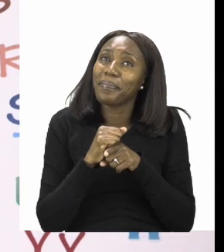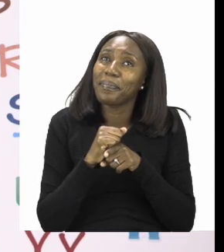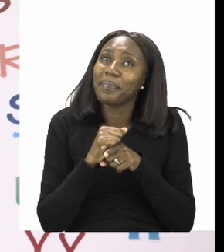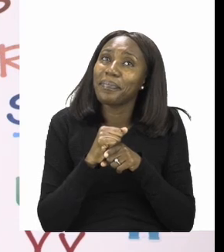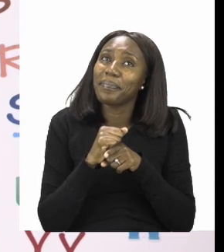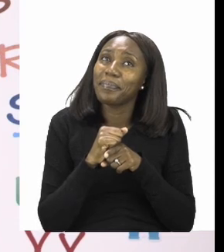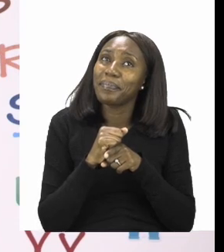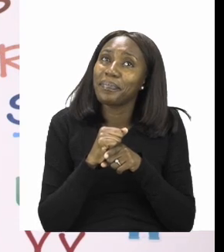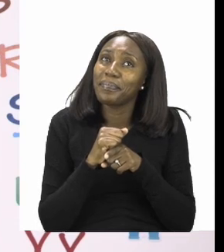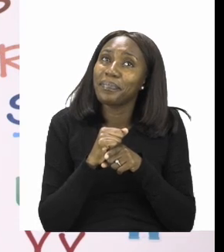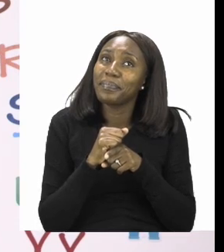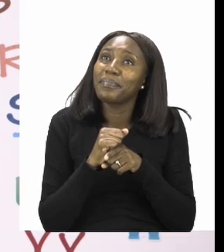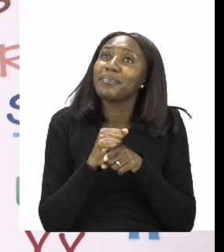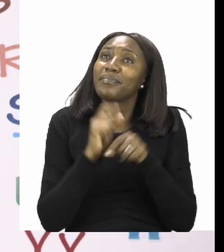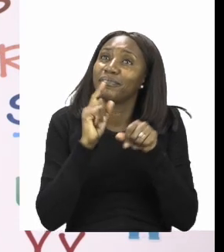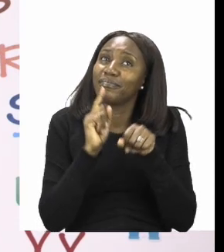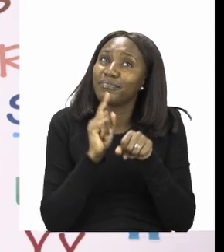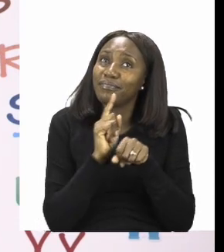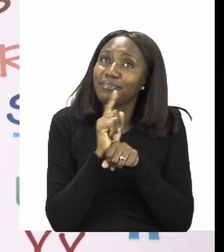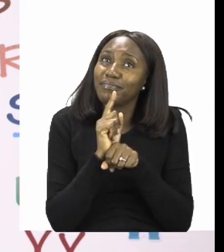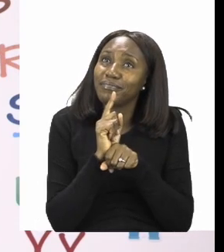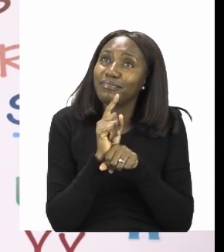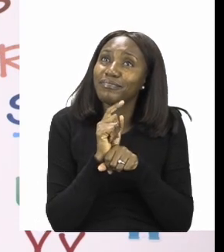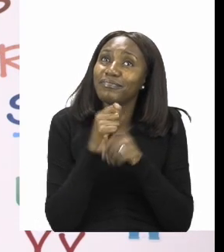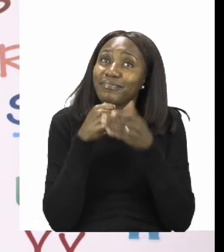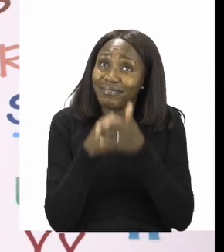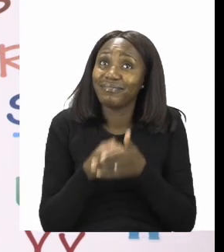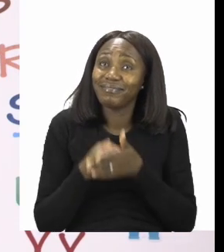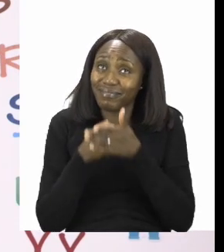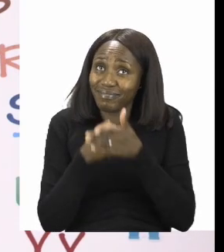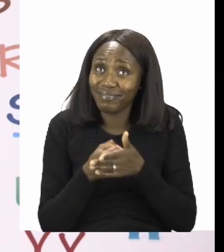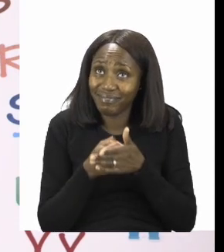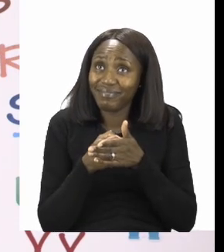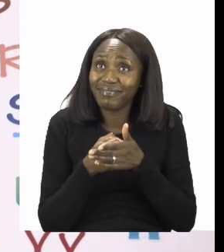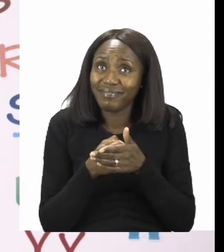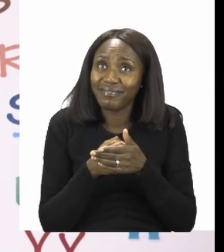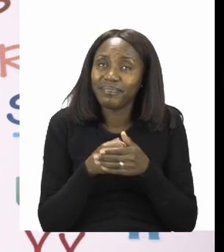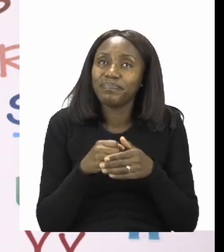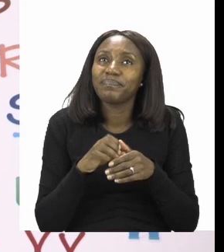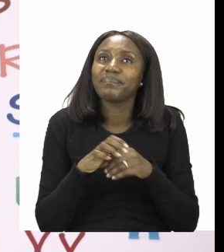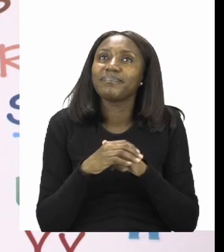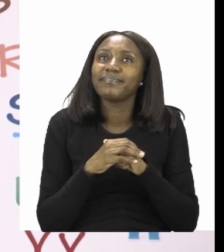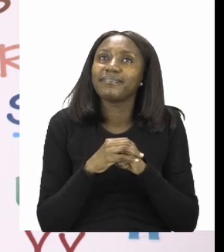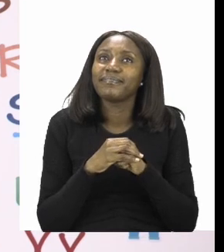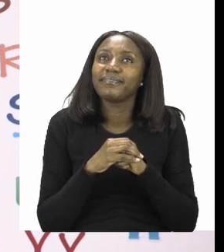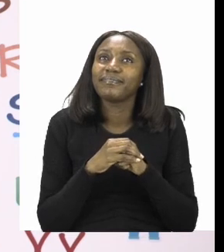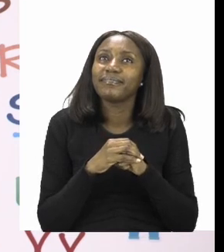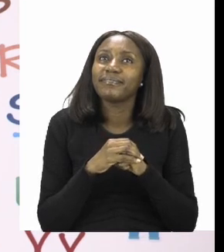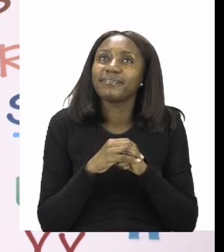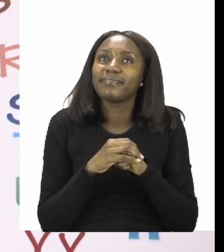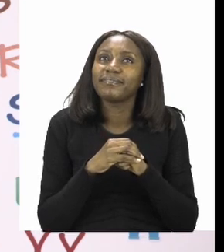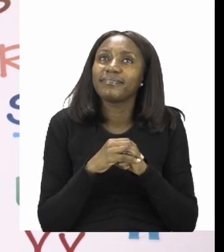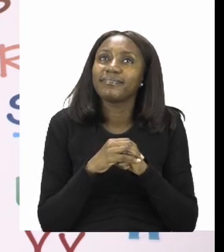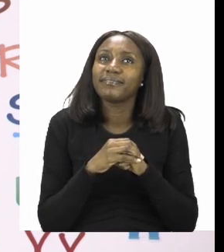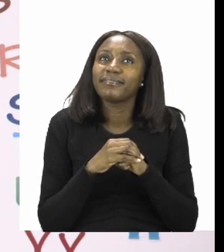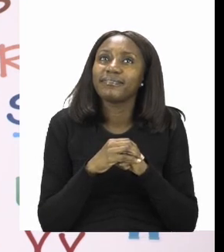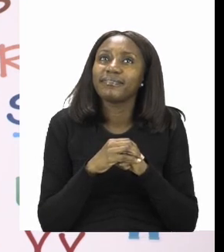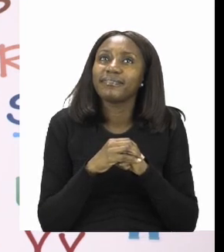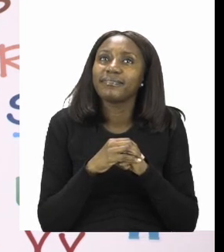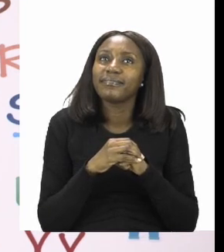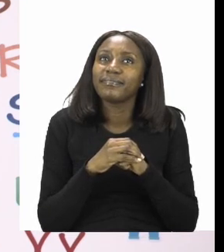trace, let's practice with our finger. So, we are going to go starting at the